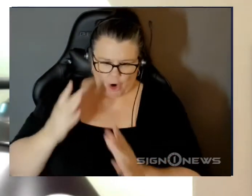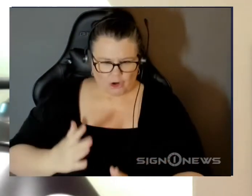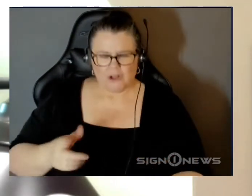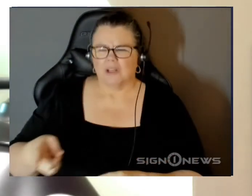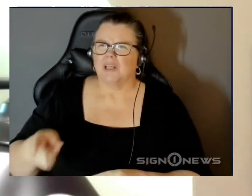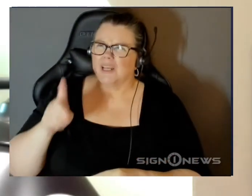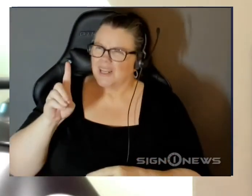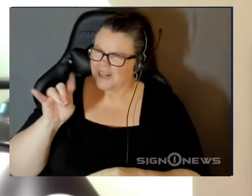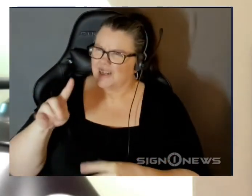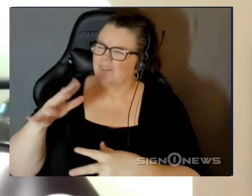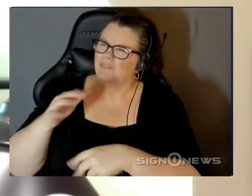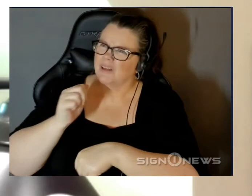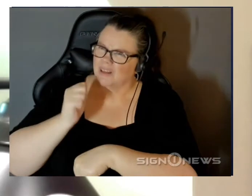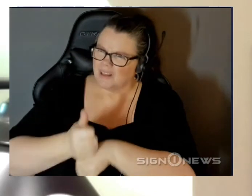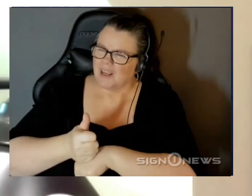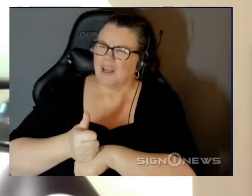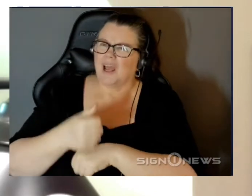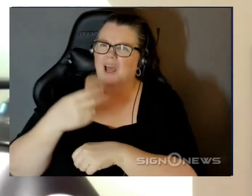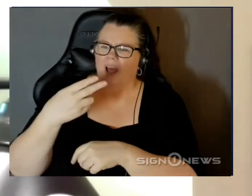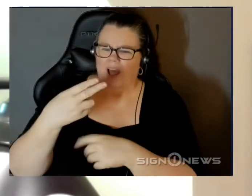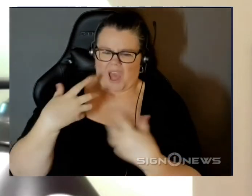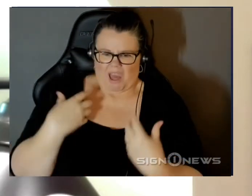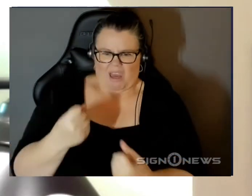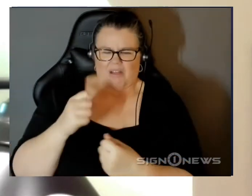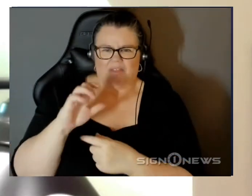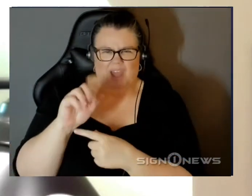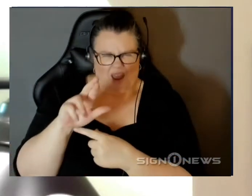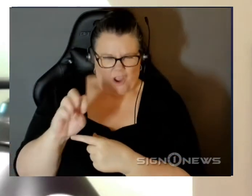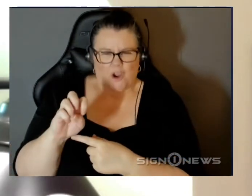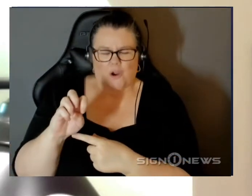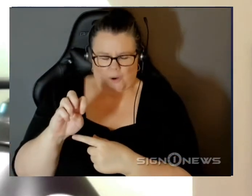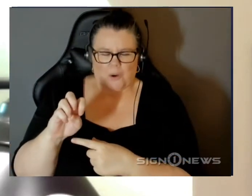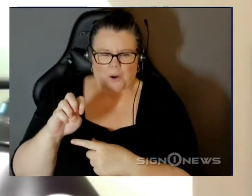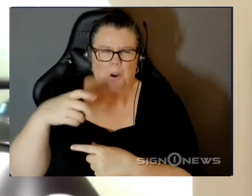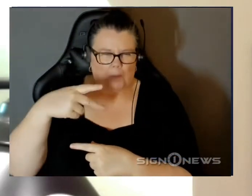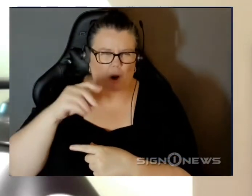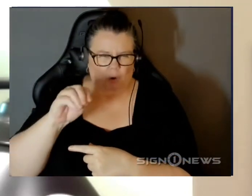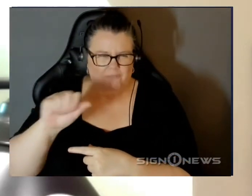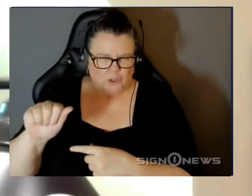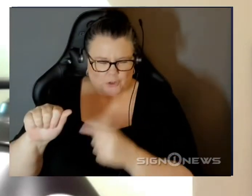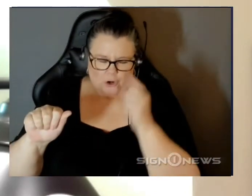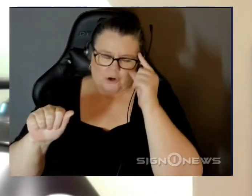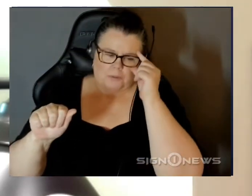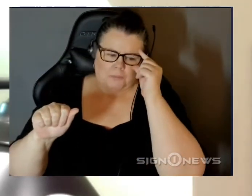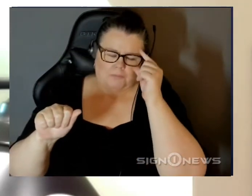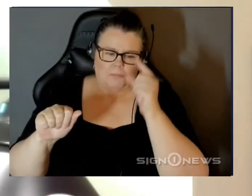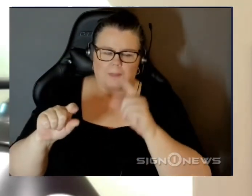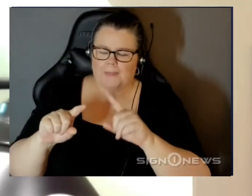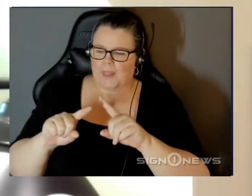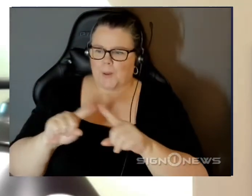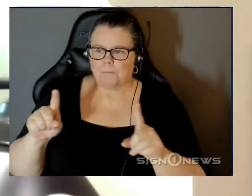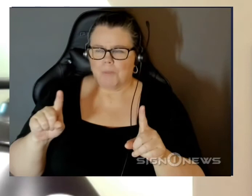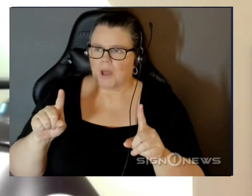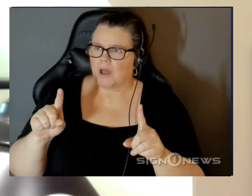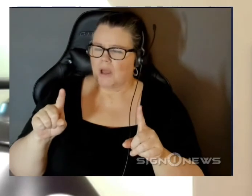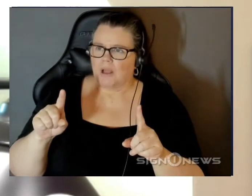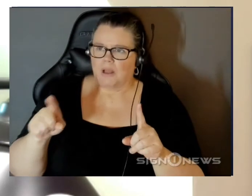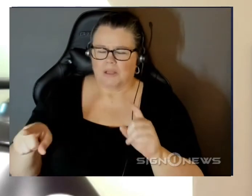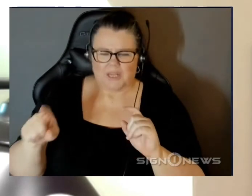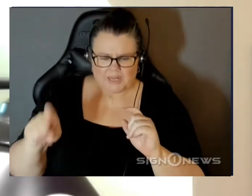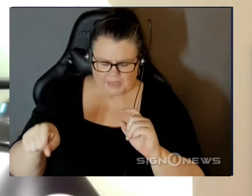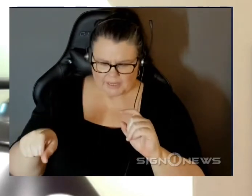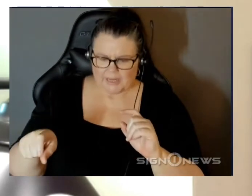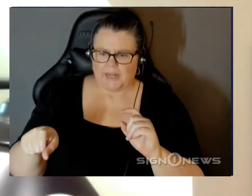it really was never, ever an issue in terms of advocating with her, getting her access to communication support she needed in the hospital, filing a